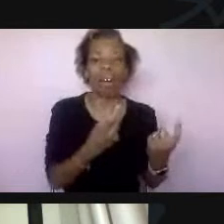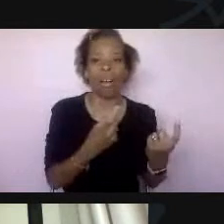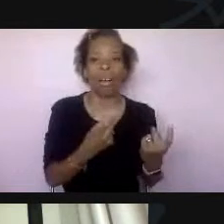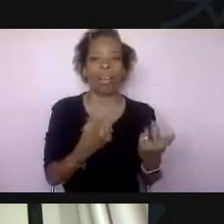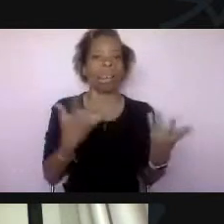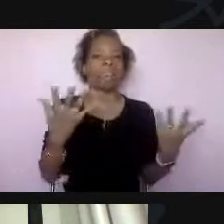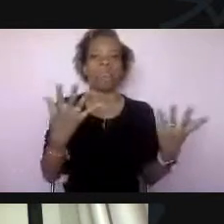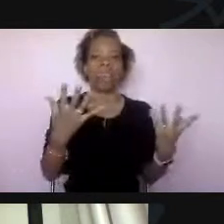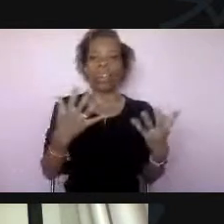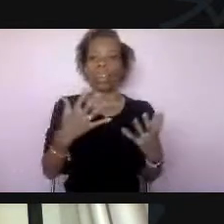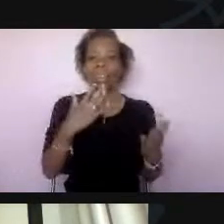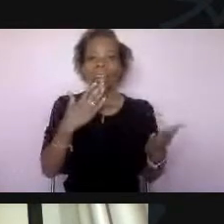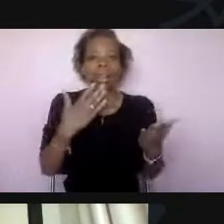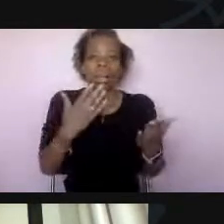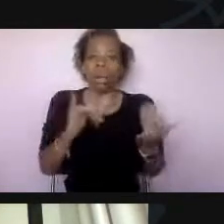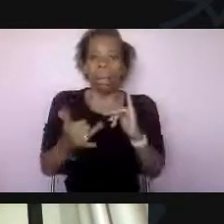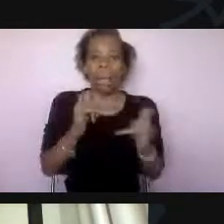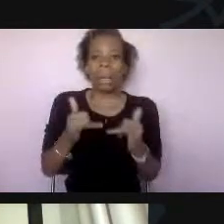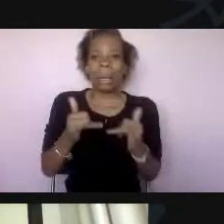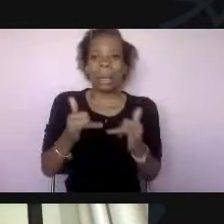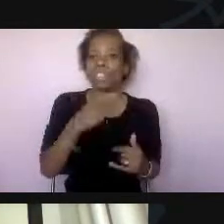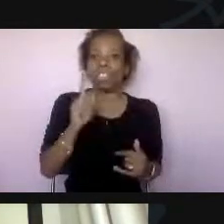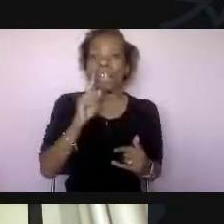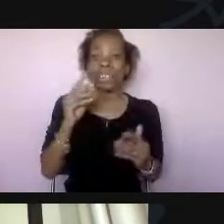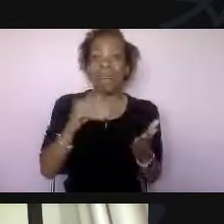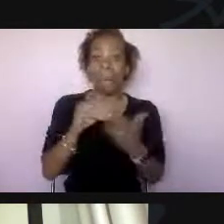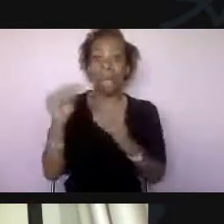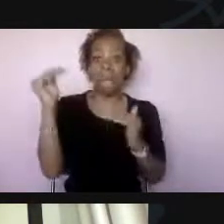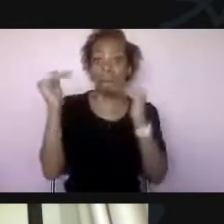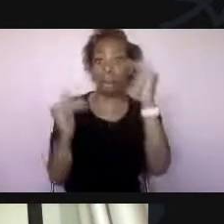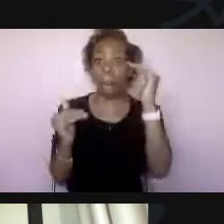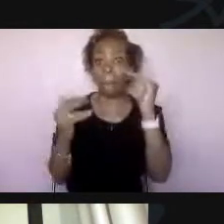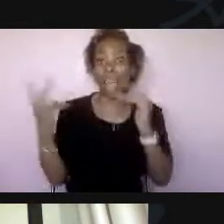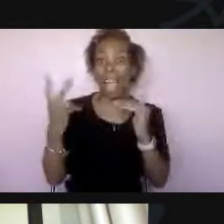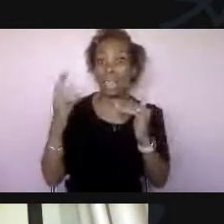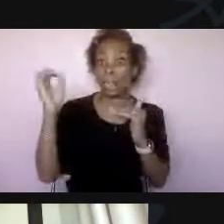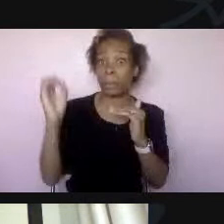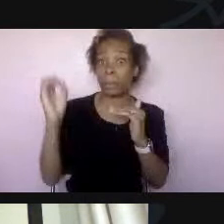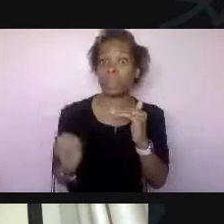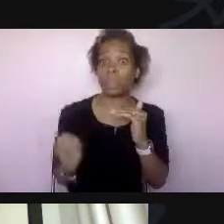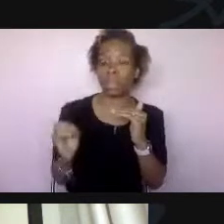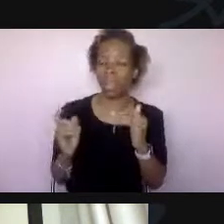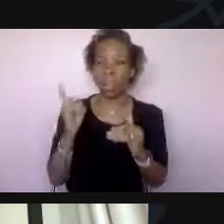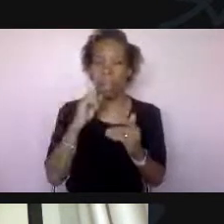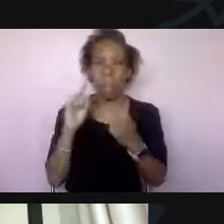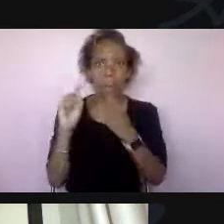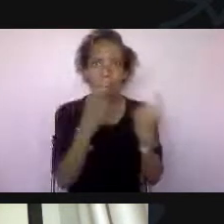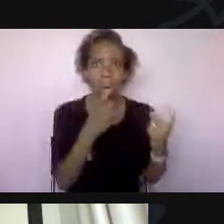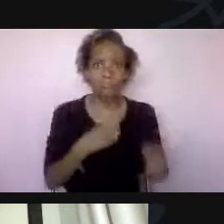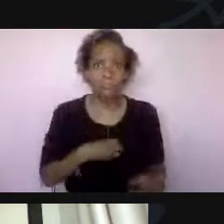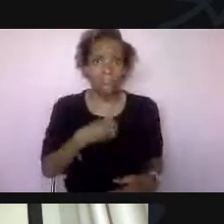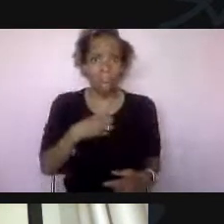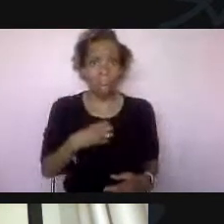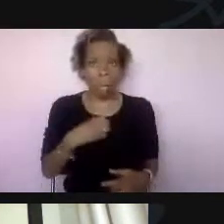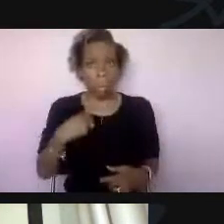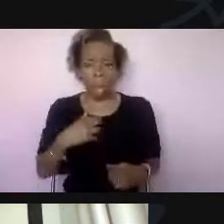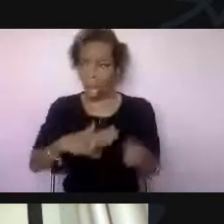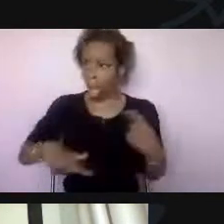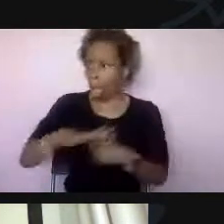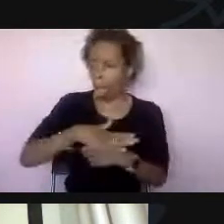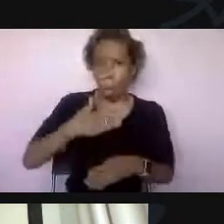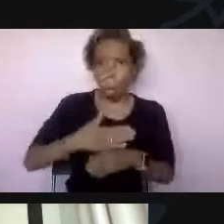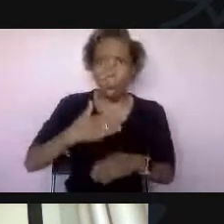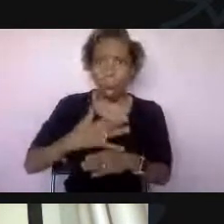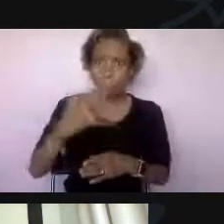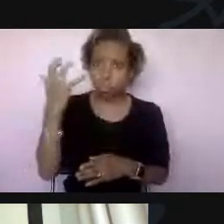gap of 18%, let's say, that's something that focuses people's minds. It makes them realise that the place that they're working in has a massive issue around gender